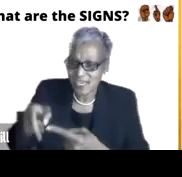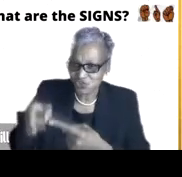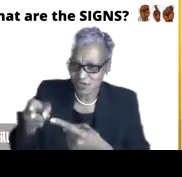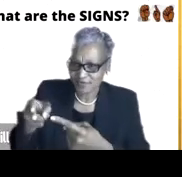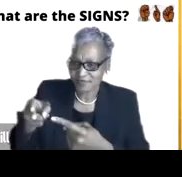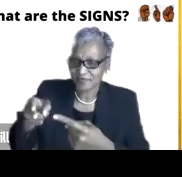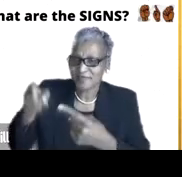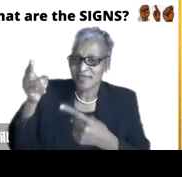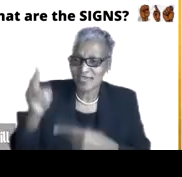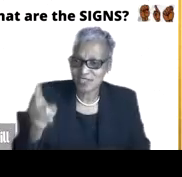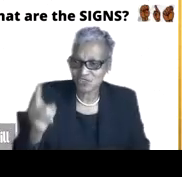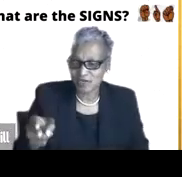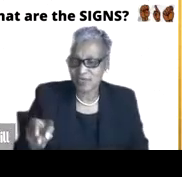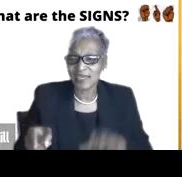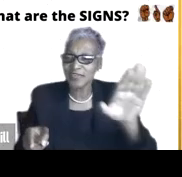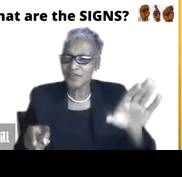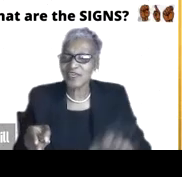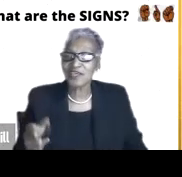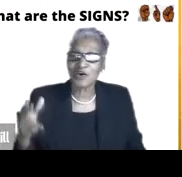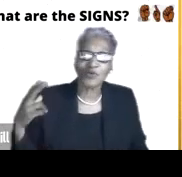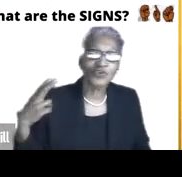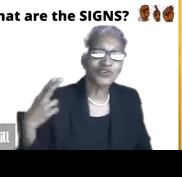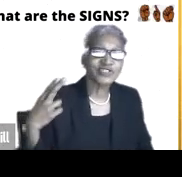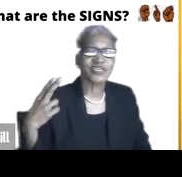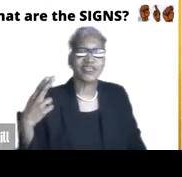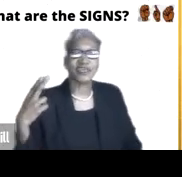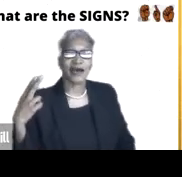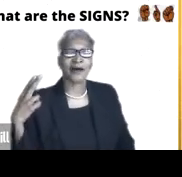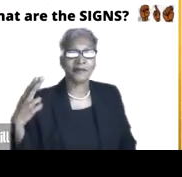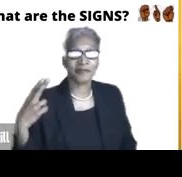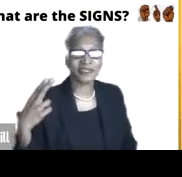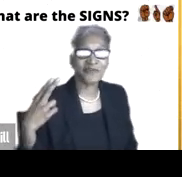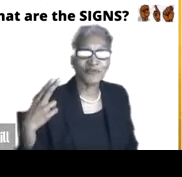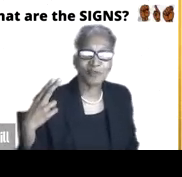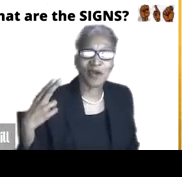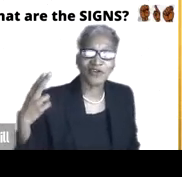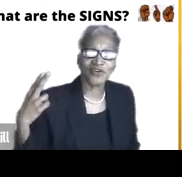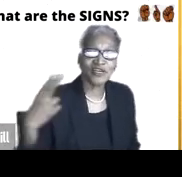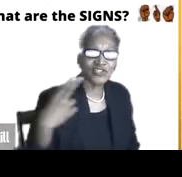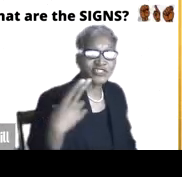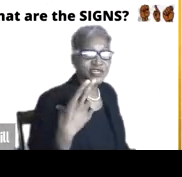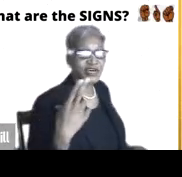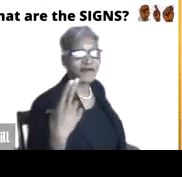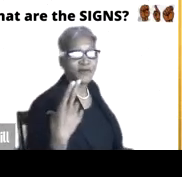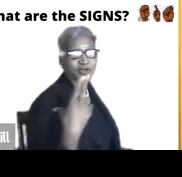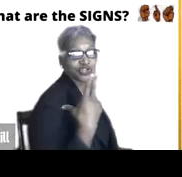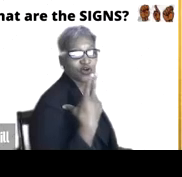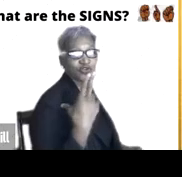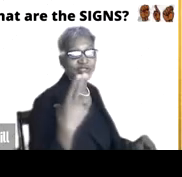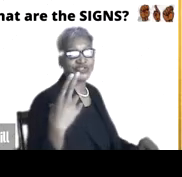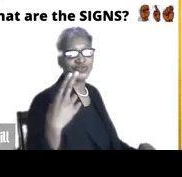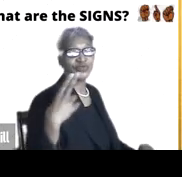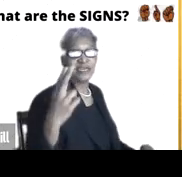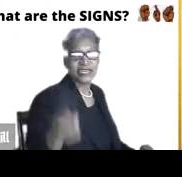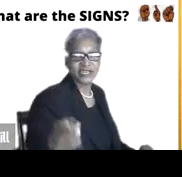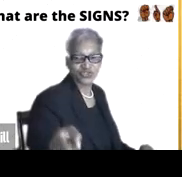had history. In the video, you'll see the deaf responder. She's going to come from her